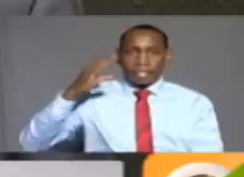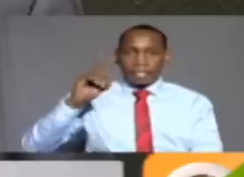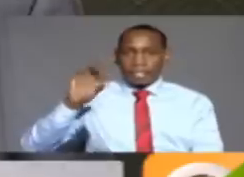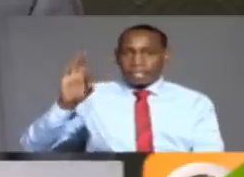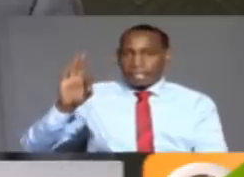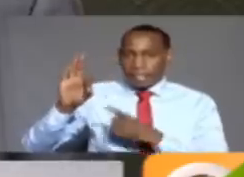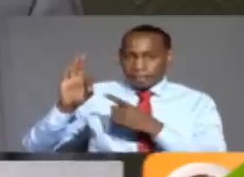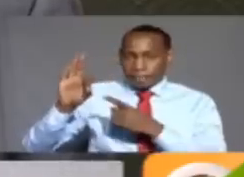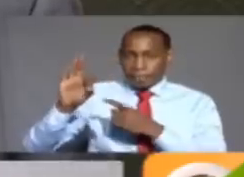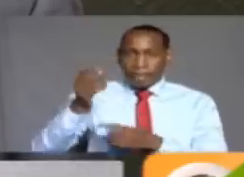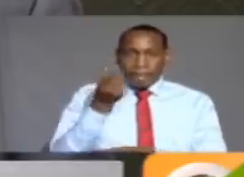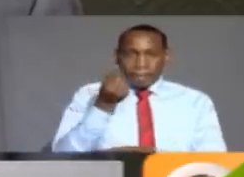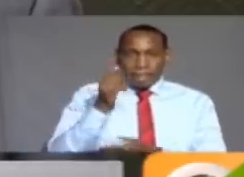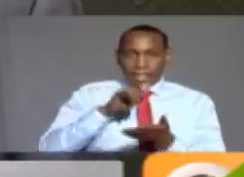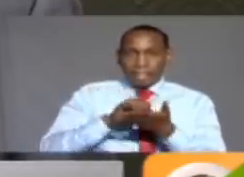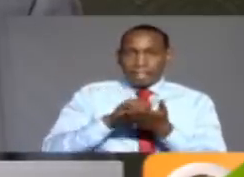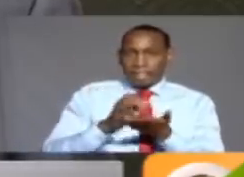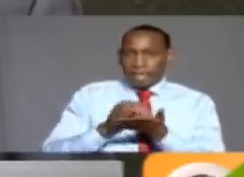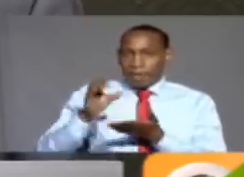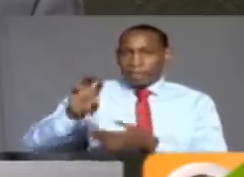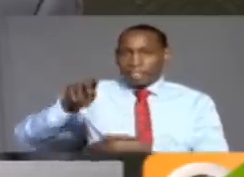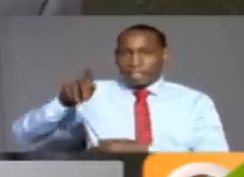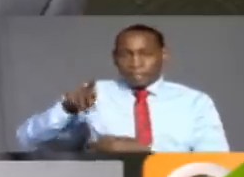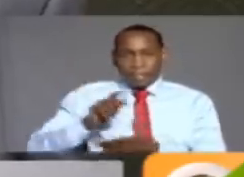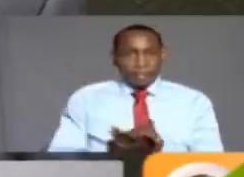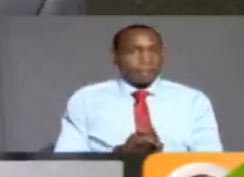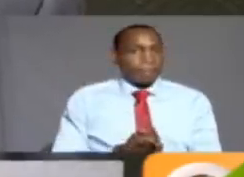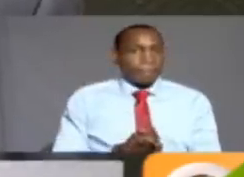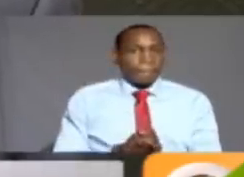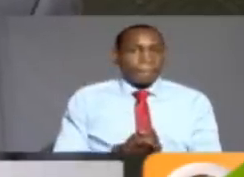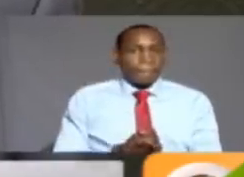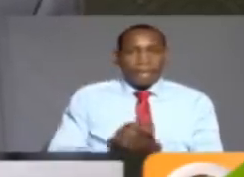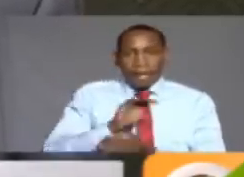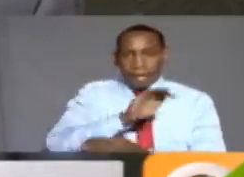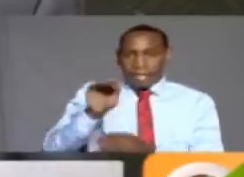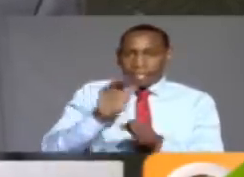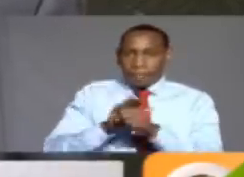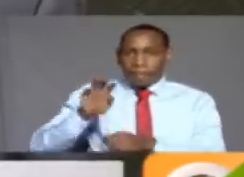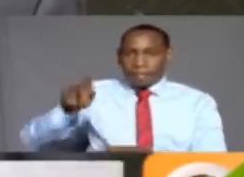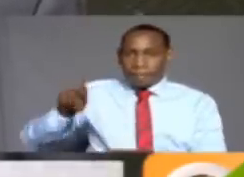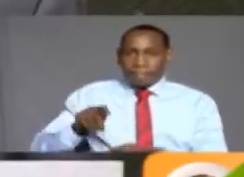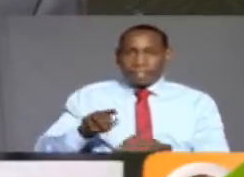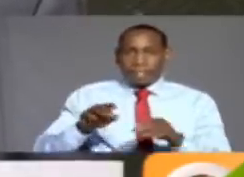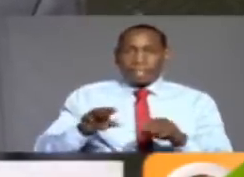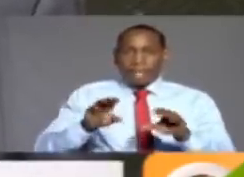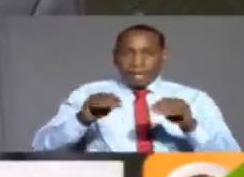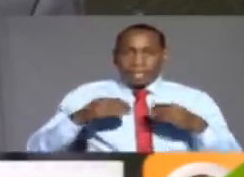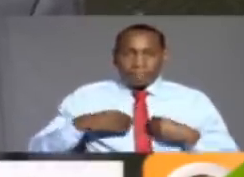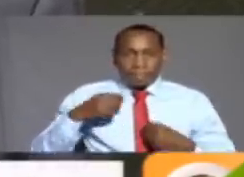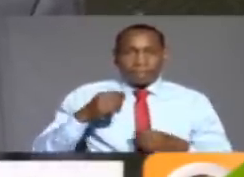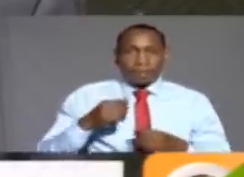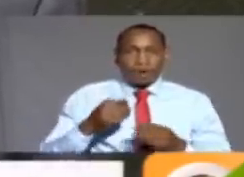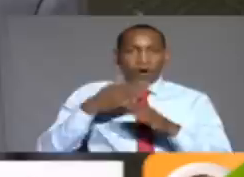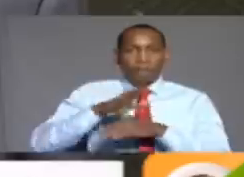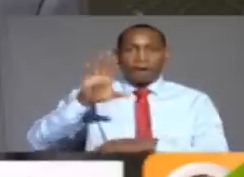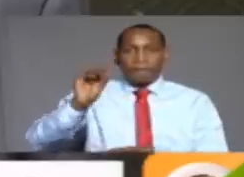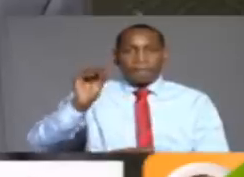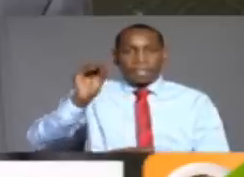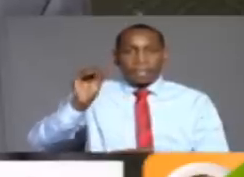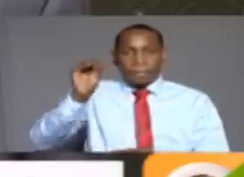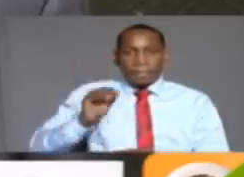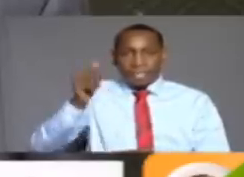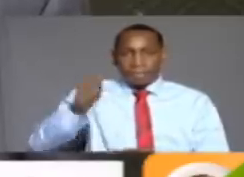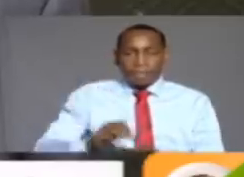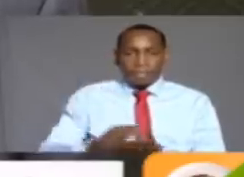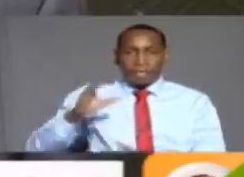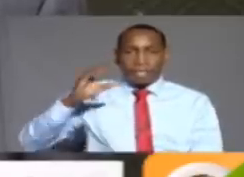is the money that is supposed to be with members of parliament, if you ask these members, most of them, they have received not more than 50%. CDF